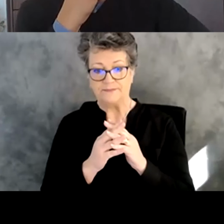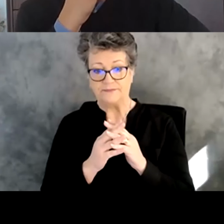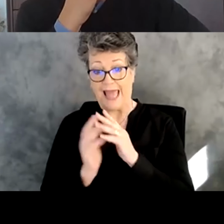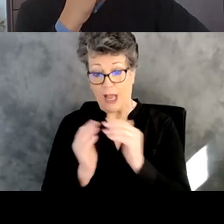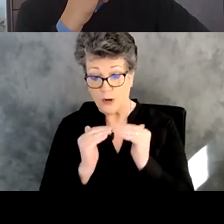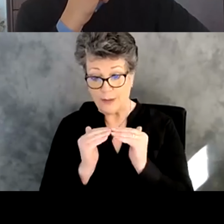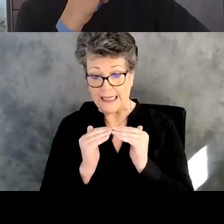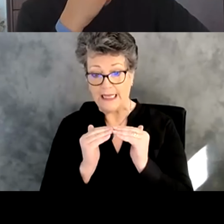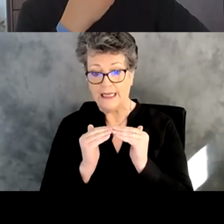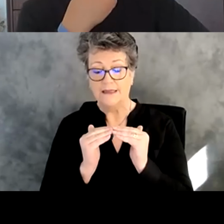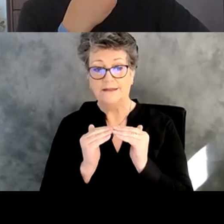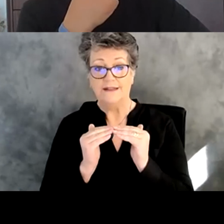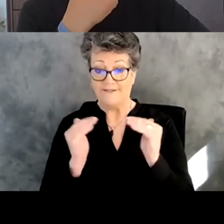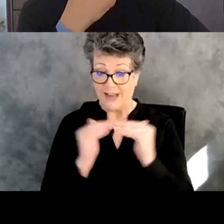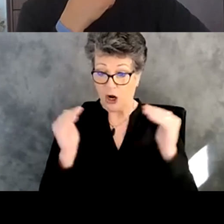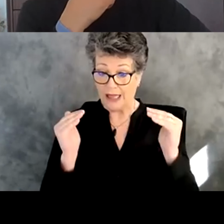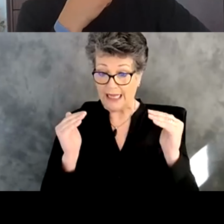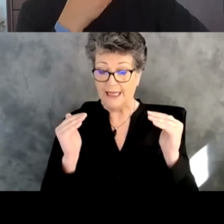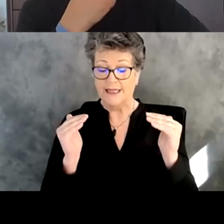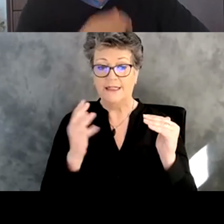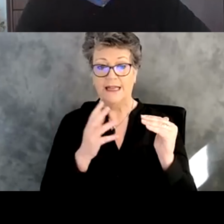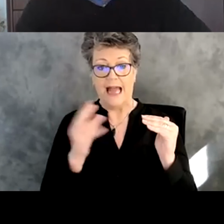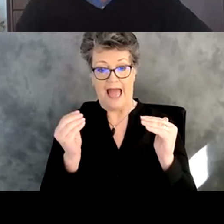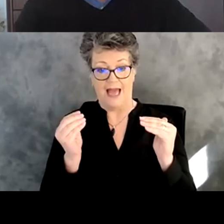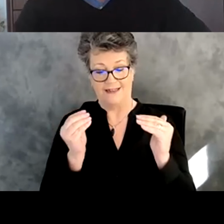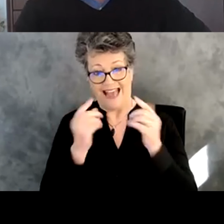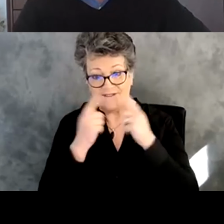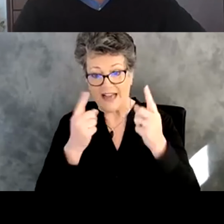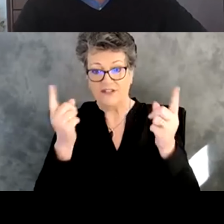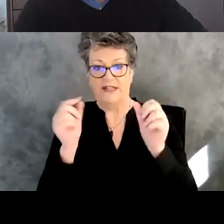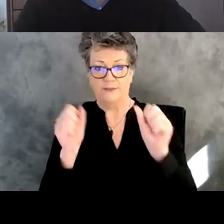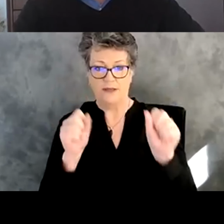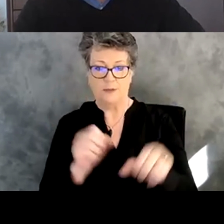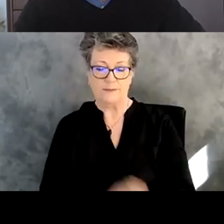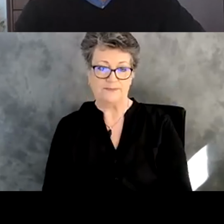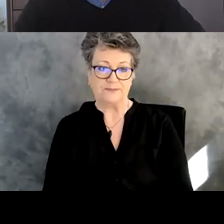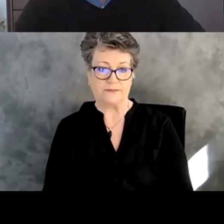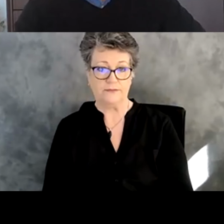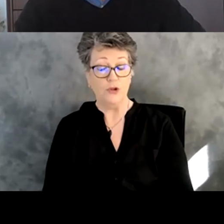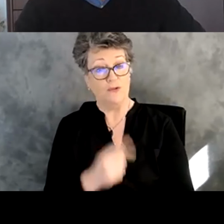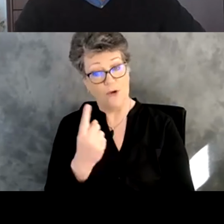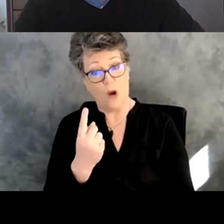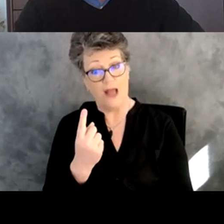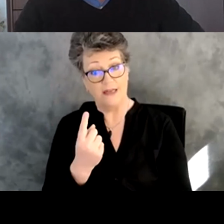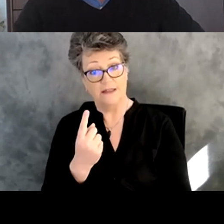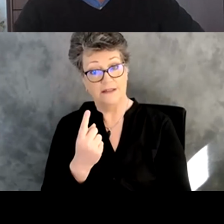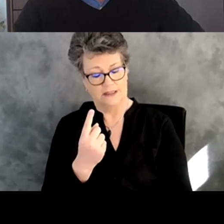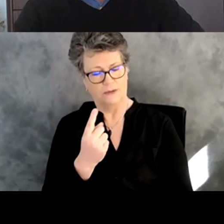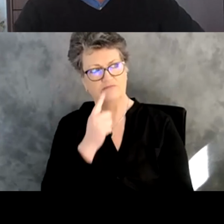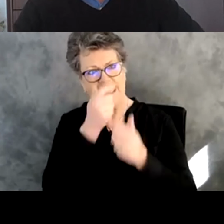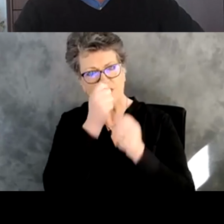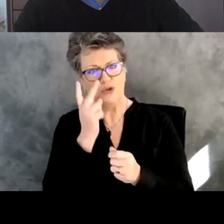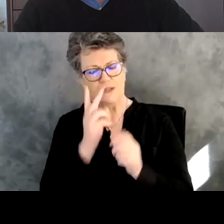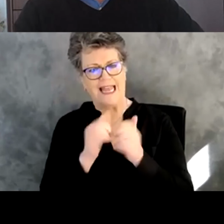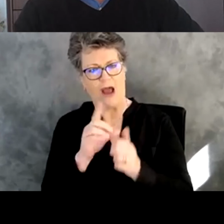equitably, fairly, and as effectively as possible. So for one, we're really interested in seeing how the